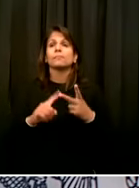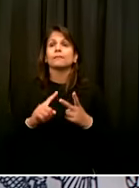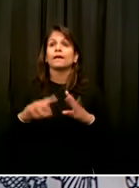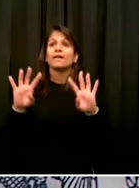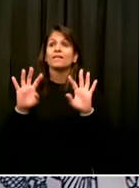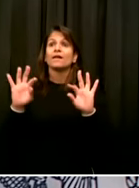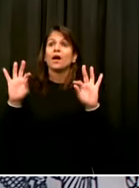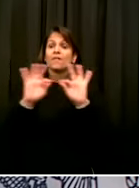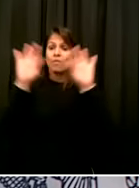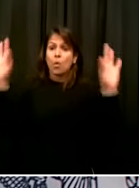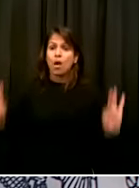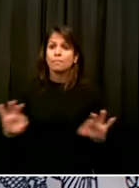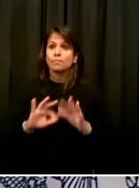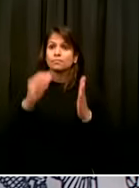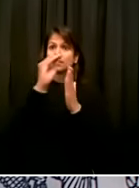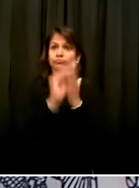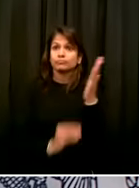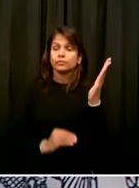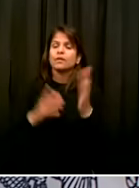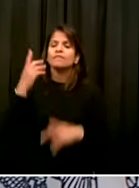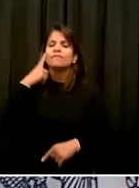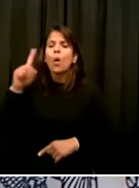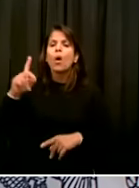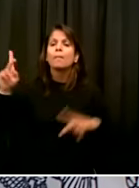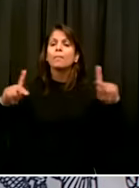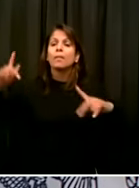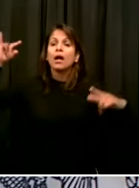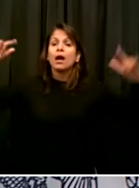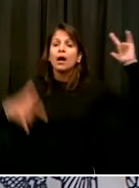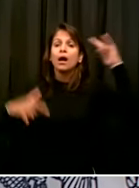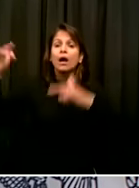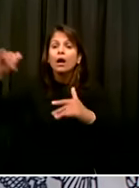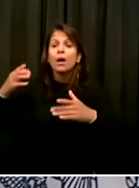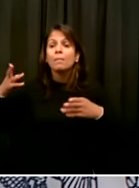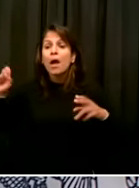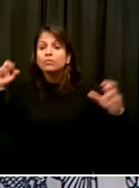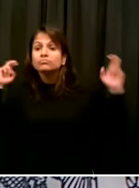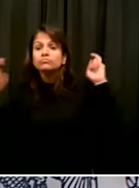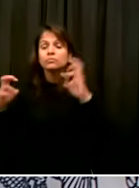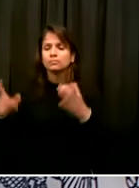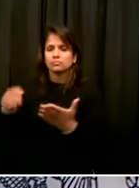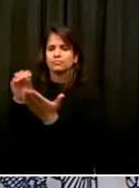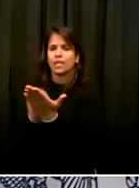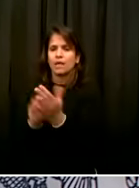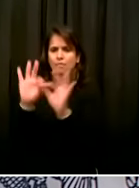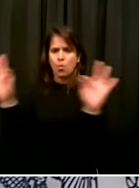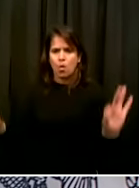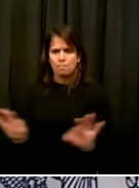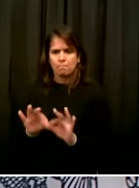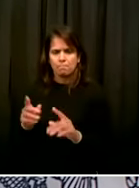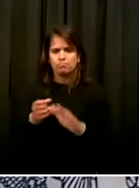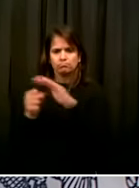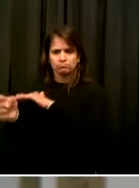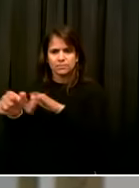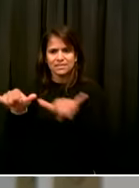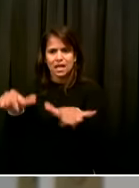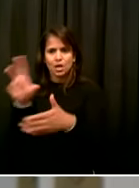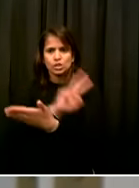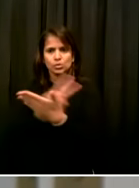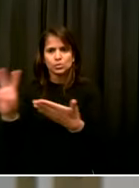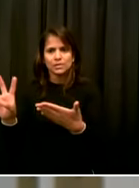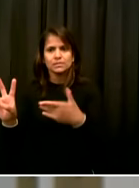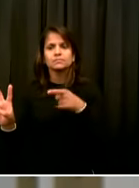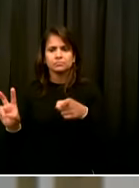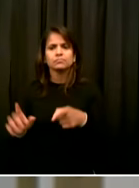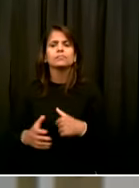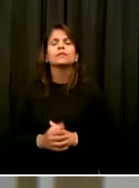commitment. What is that? That's a practice that's been around for over 100 years, that where the court can compel